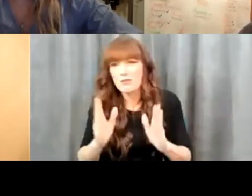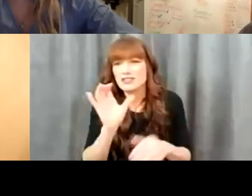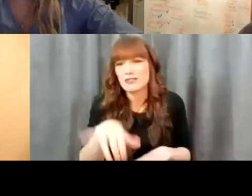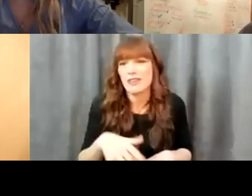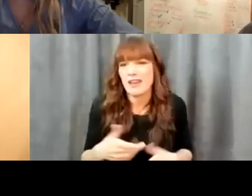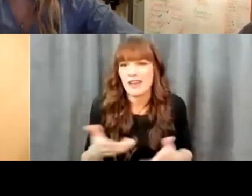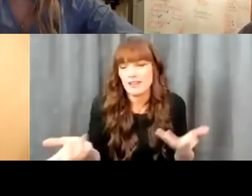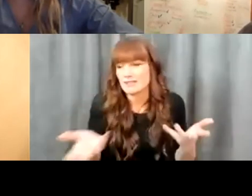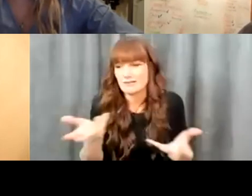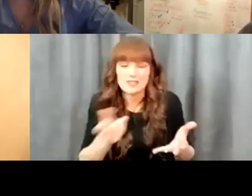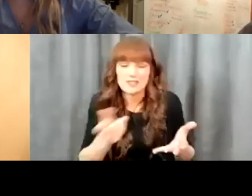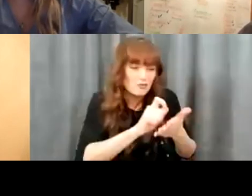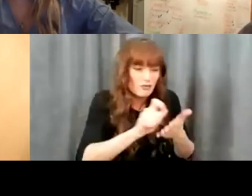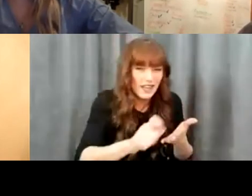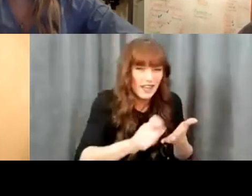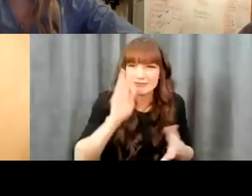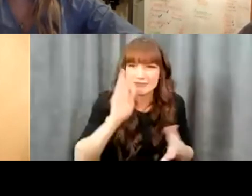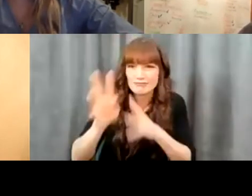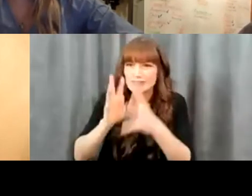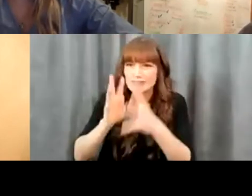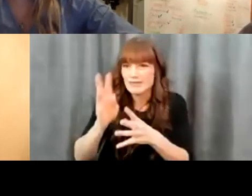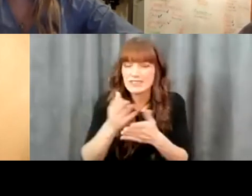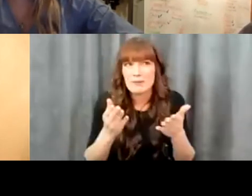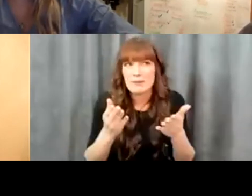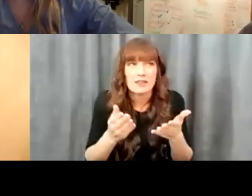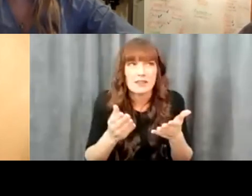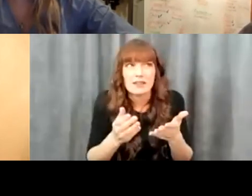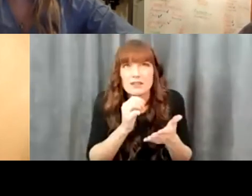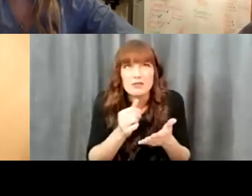to do that, you know, like write because there's something that you